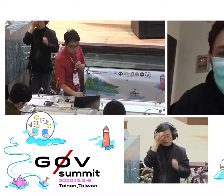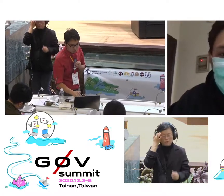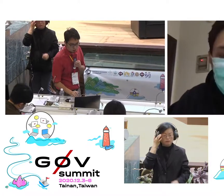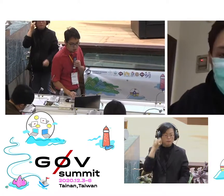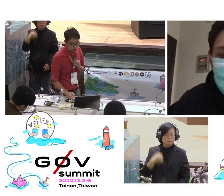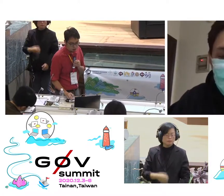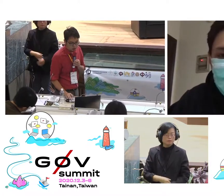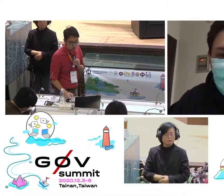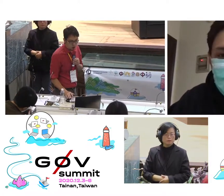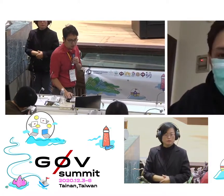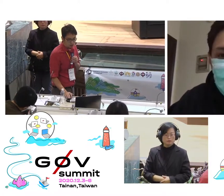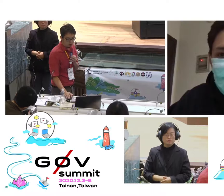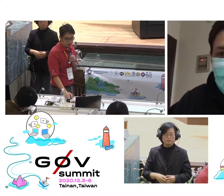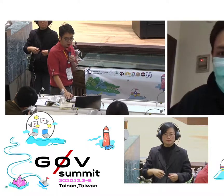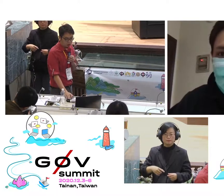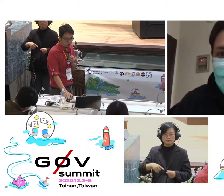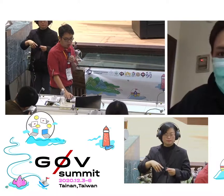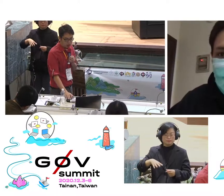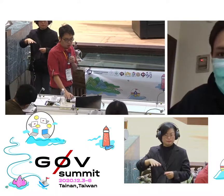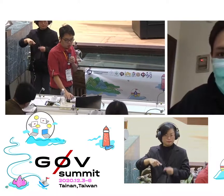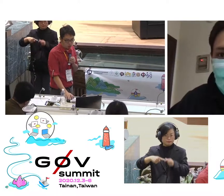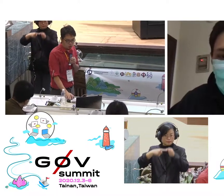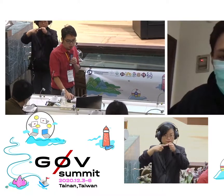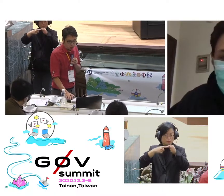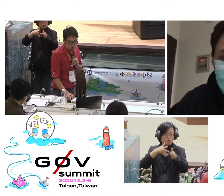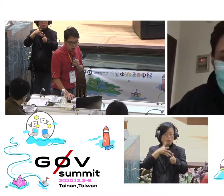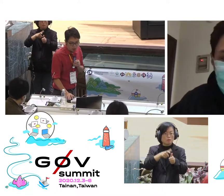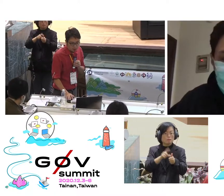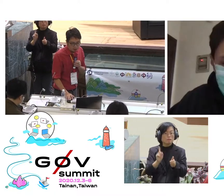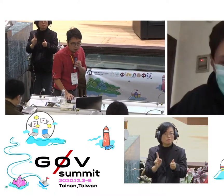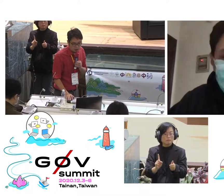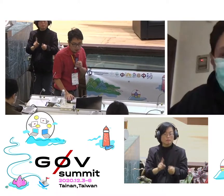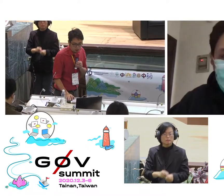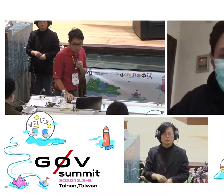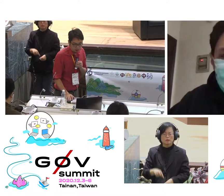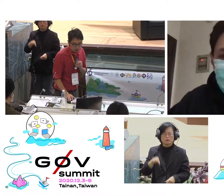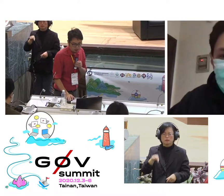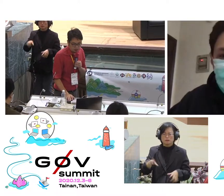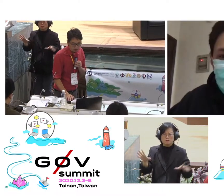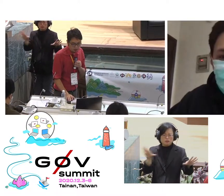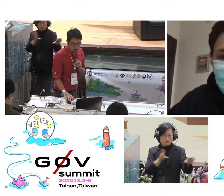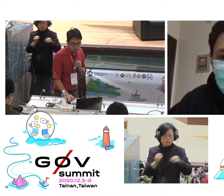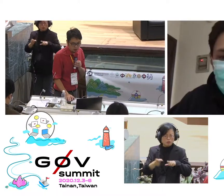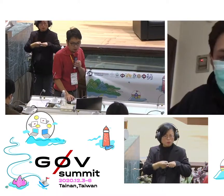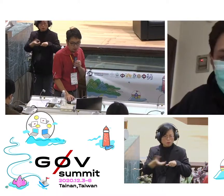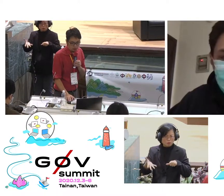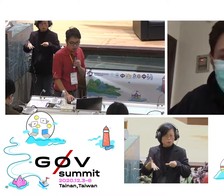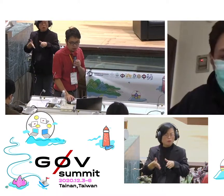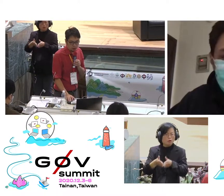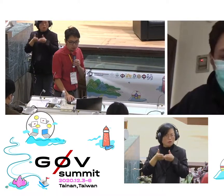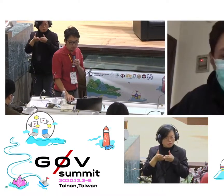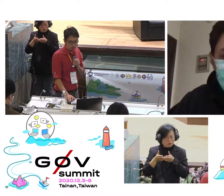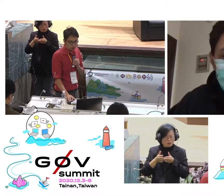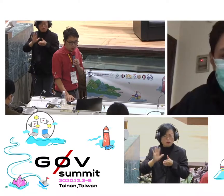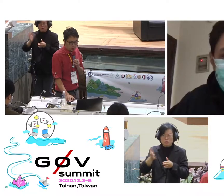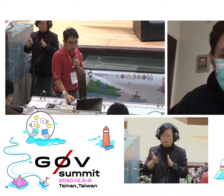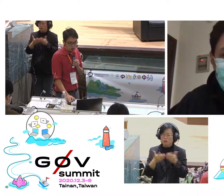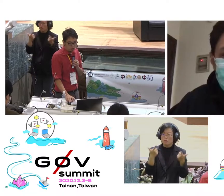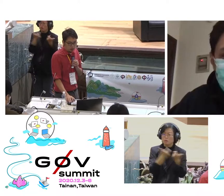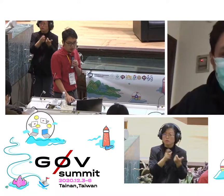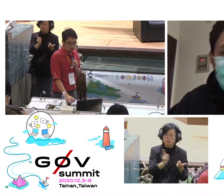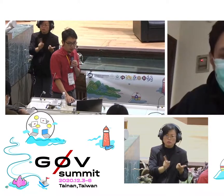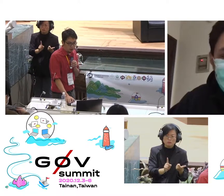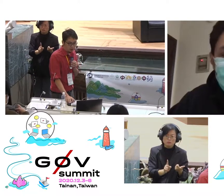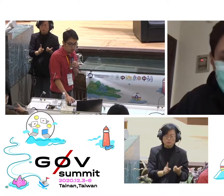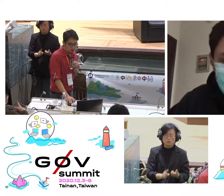The first question is, open data need to match with a capability to access the internet too, I suppose.